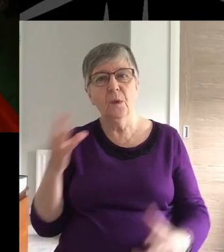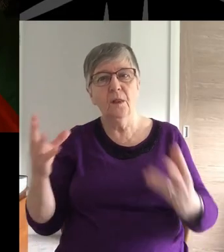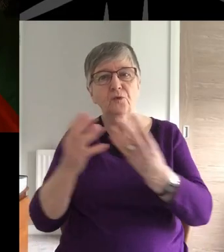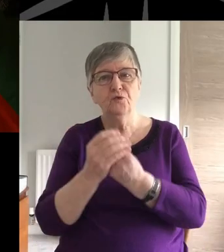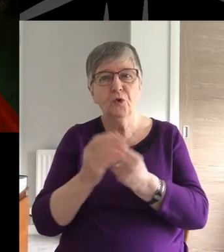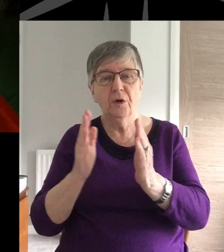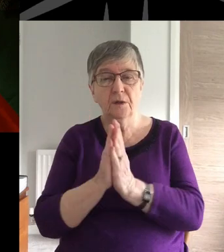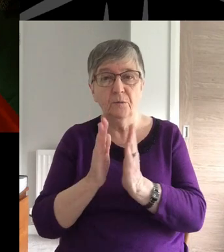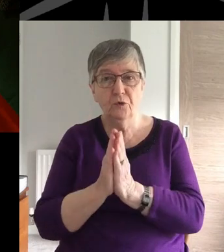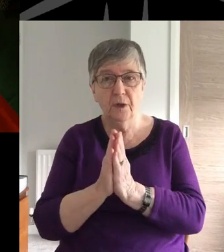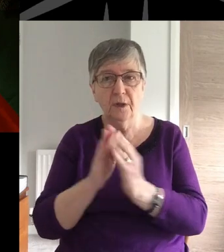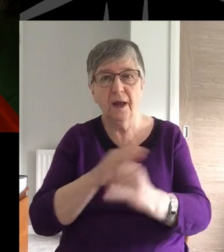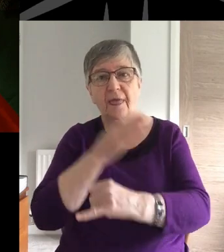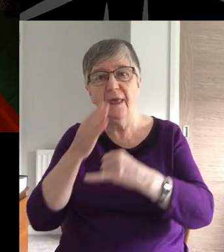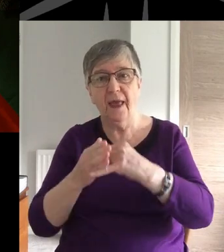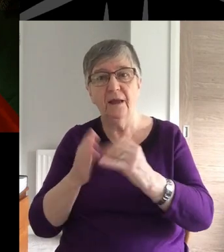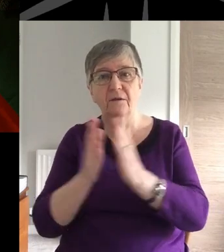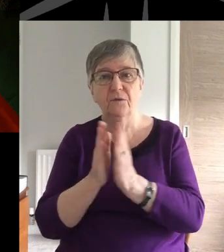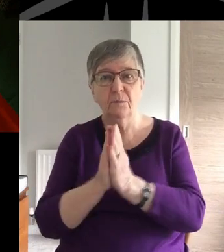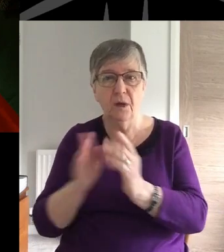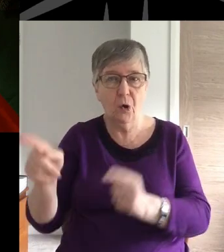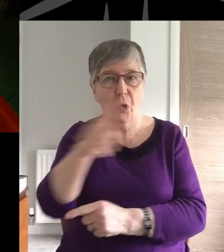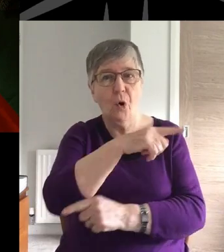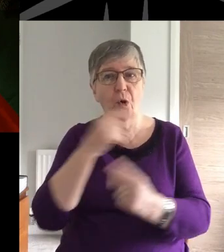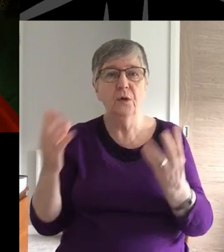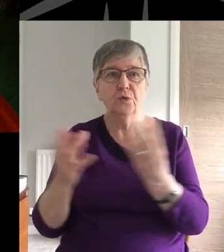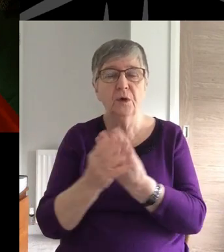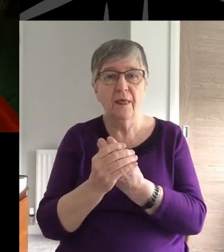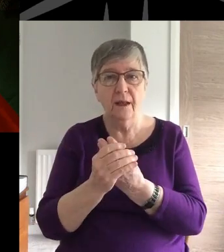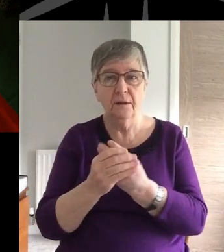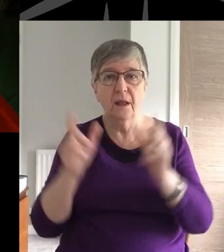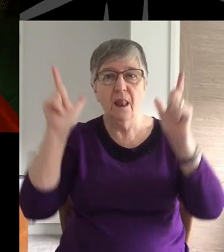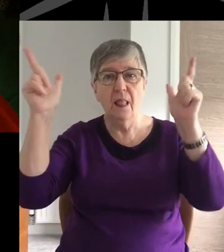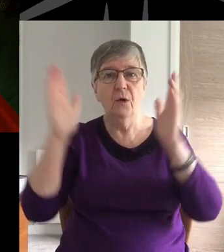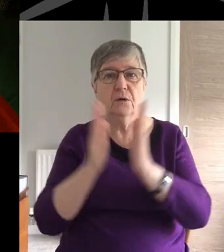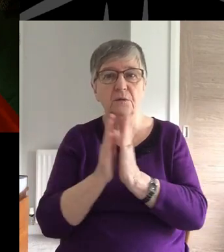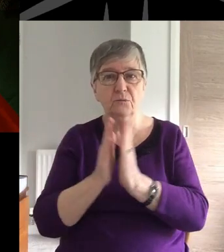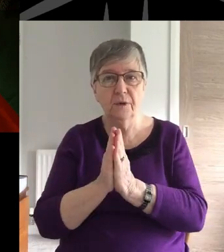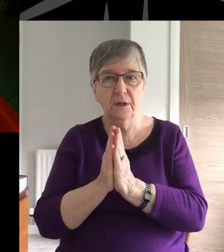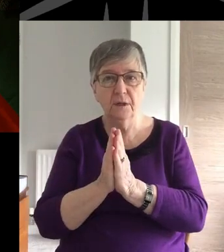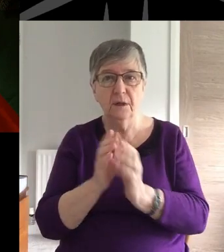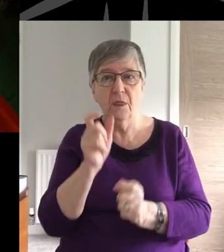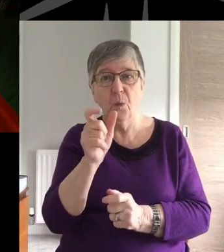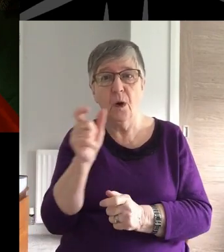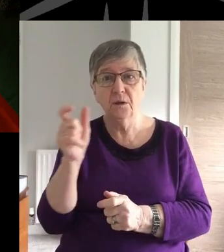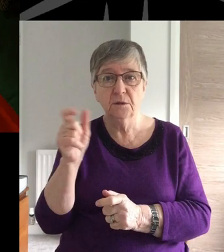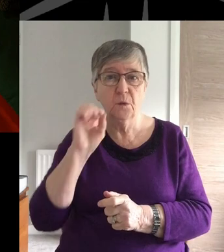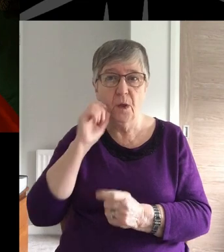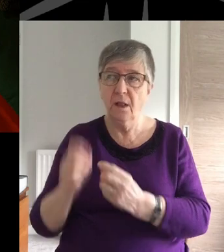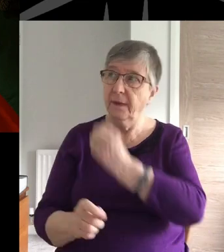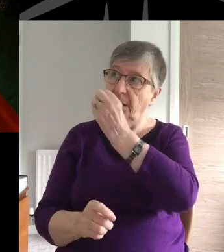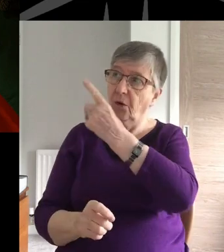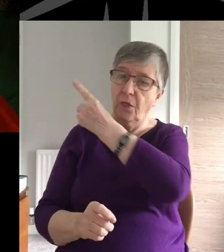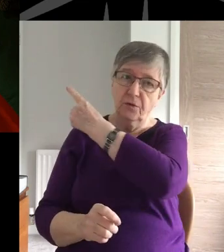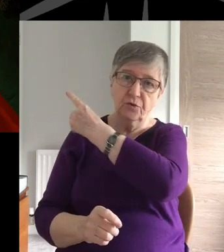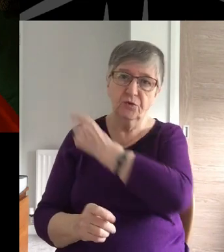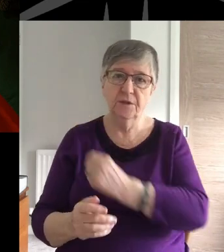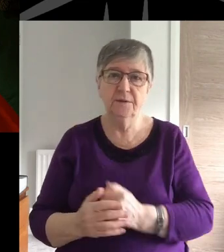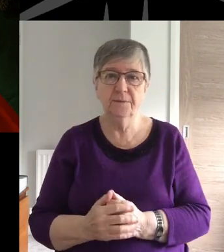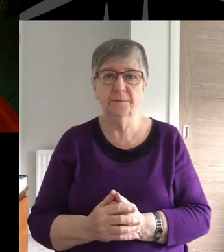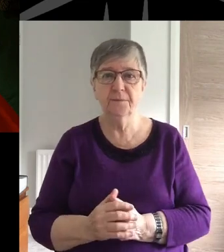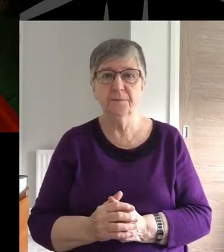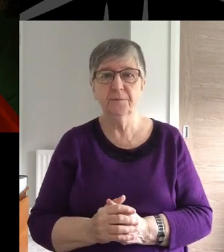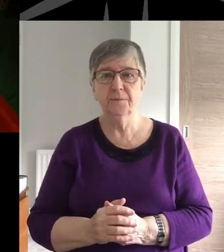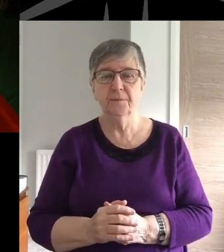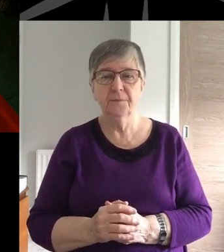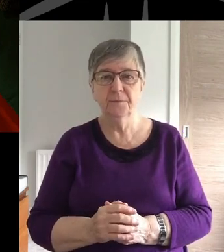join together in prayer, and we'll gather up our prayers in the words of the prayer that Jesus taught his followers, the Lord's Prayer, the form of the Lord's Prayer that we